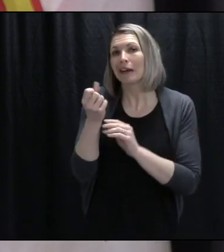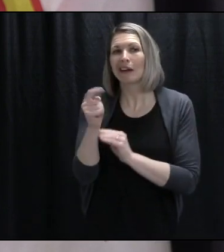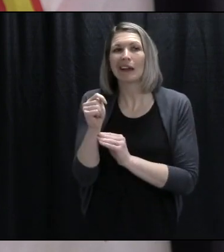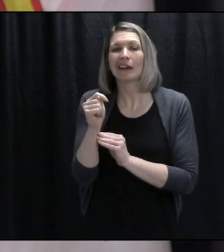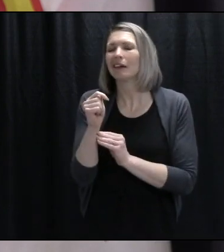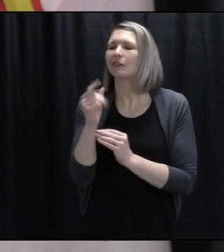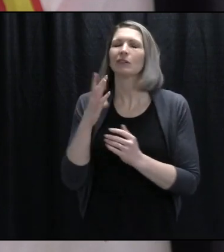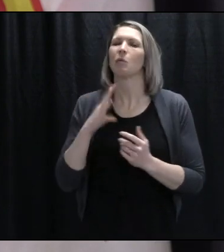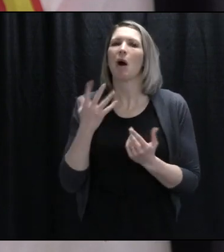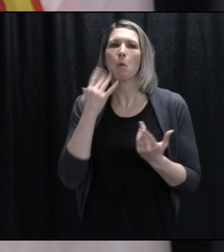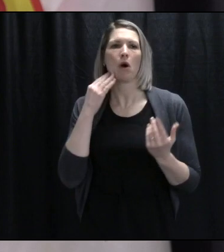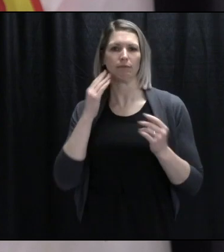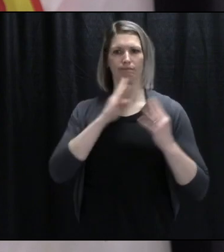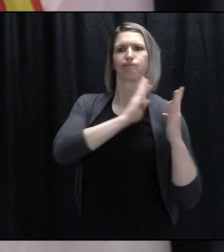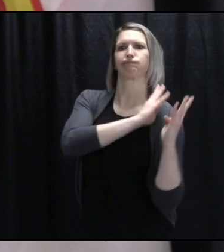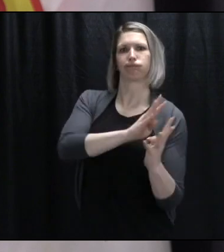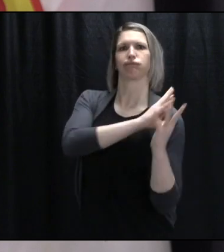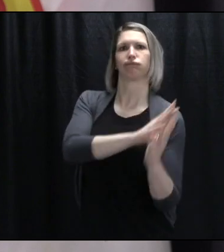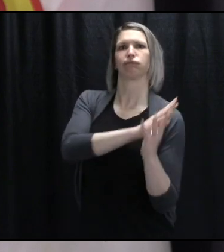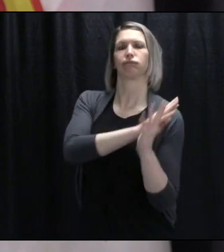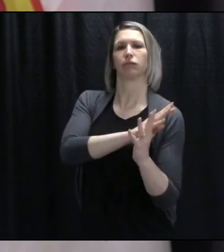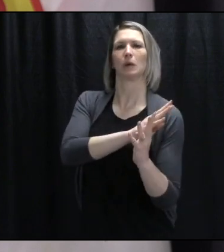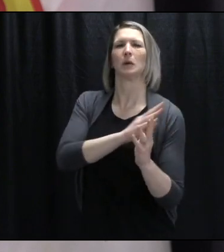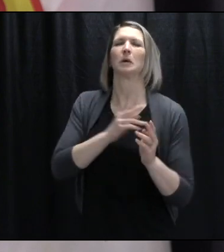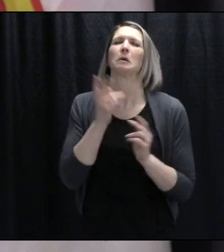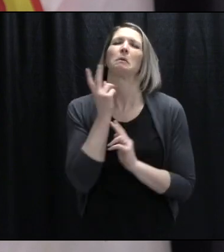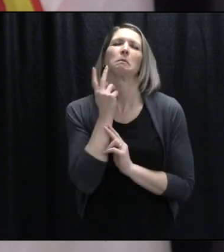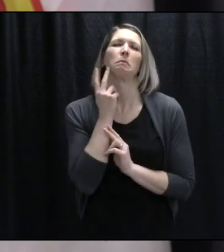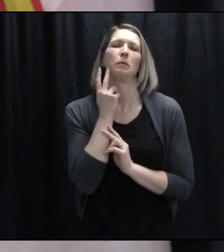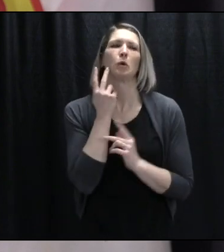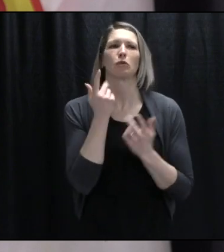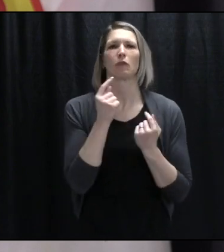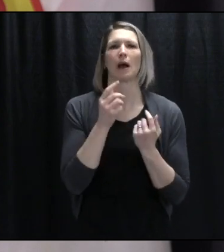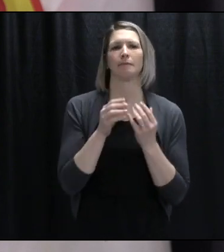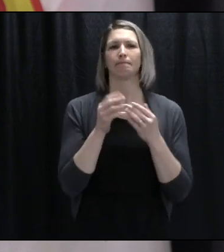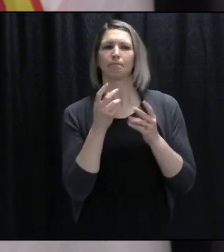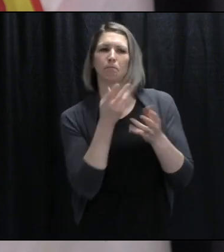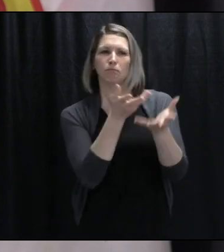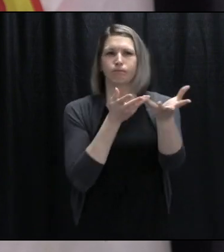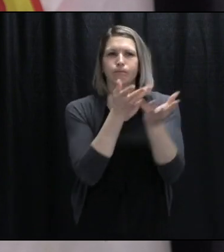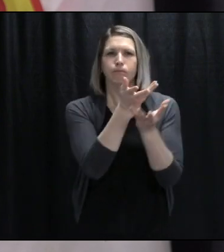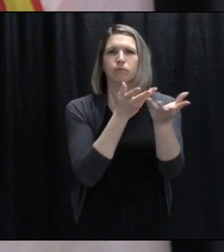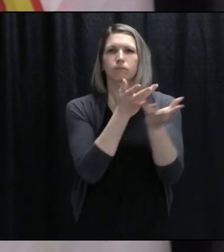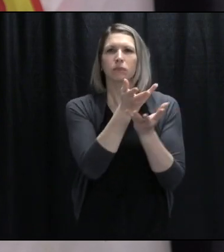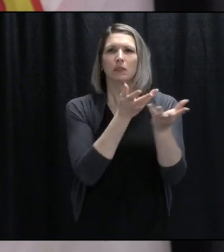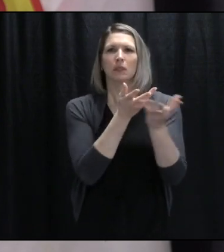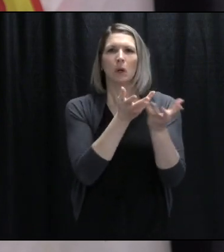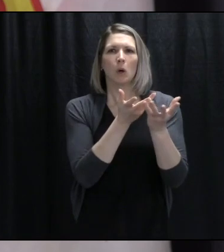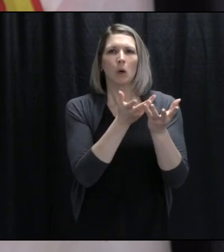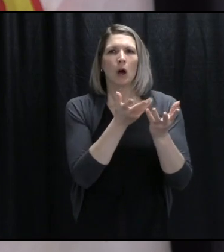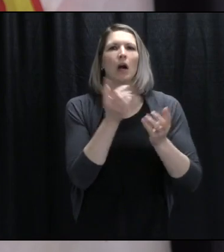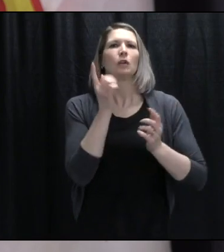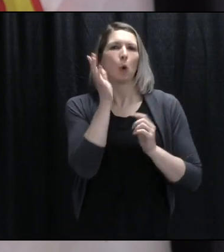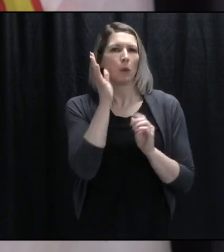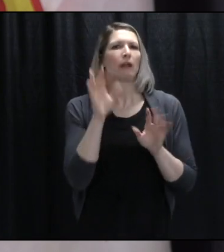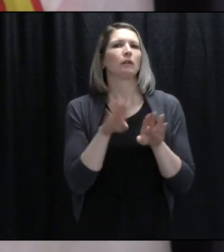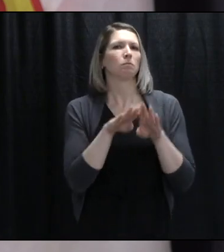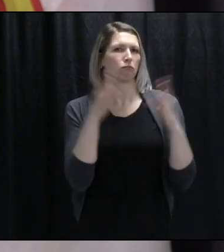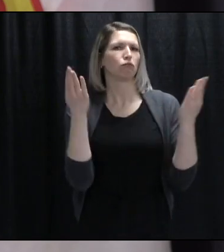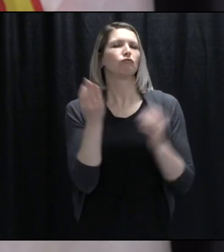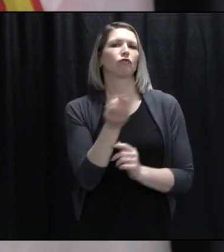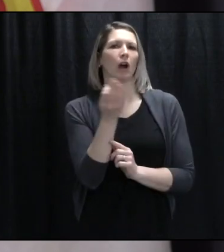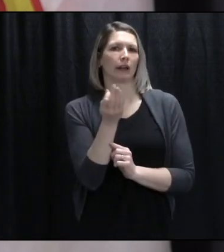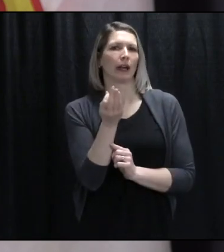that, we remain committed to the plastic bag ban, and we acknowledge there are public health risks at reusable